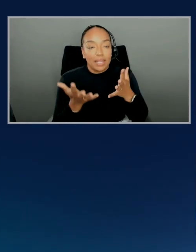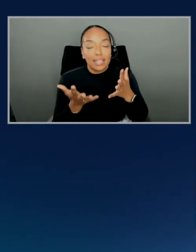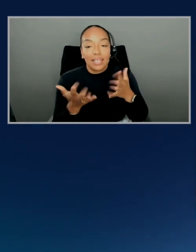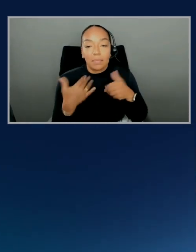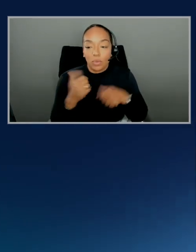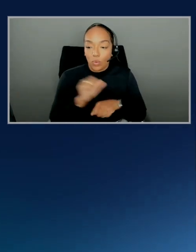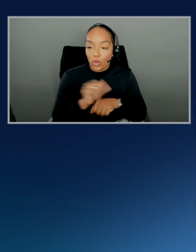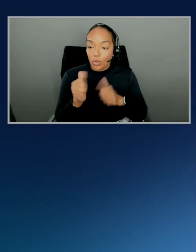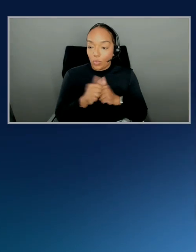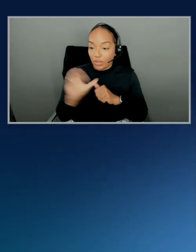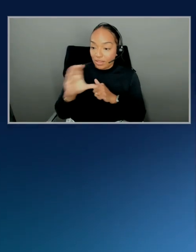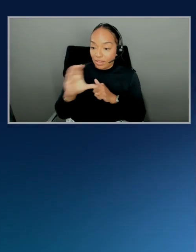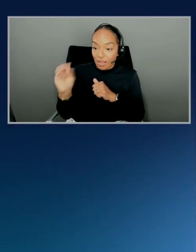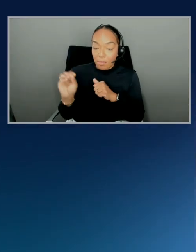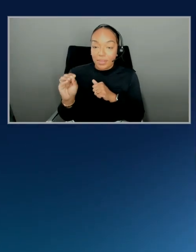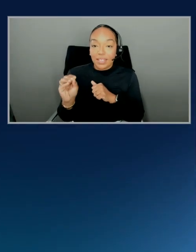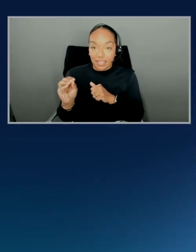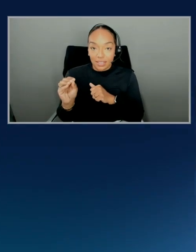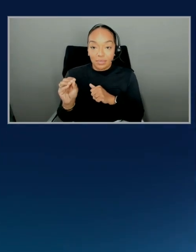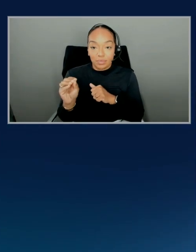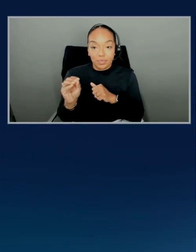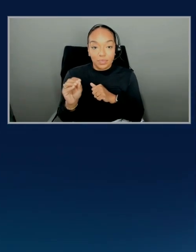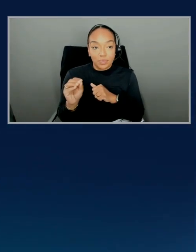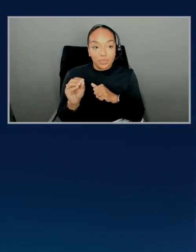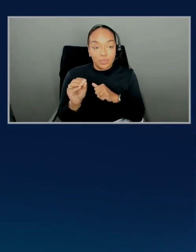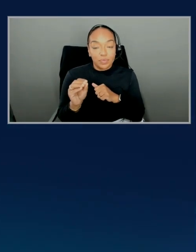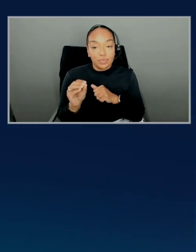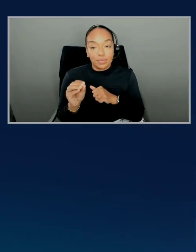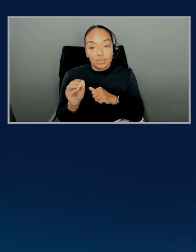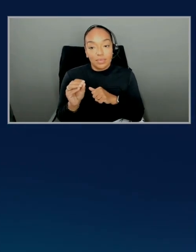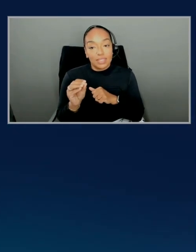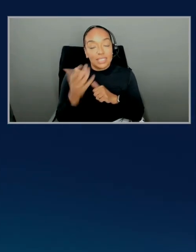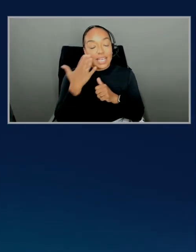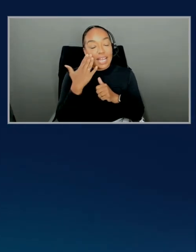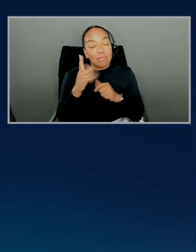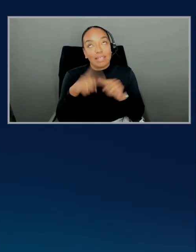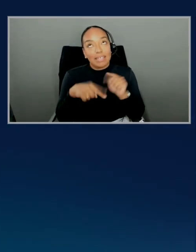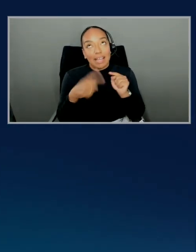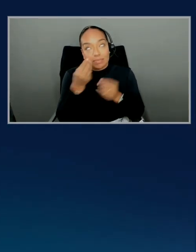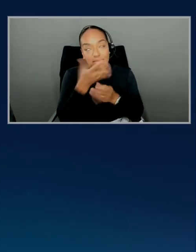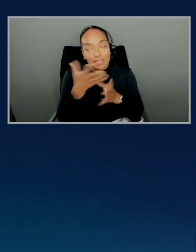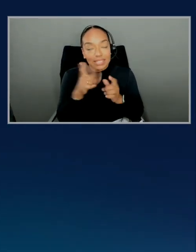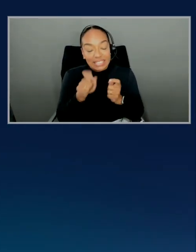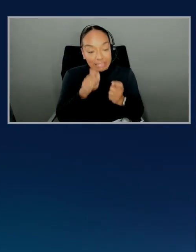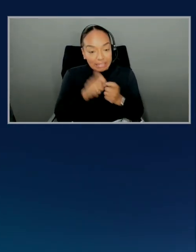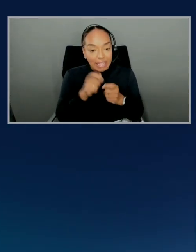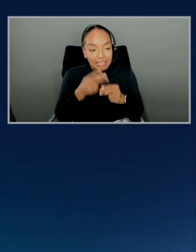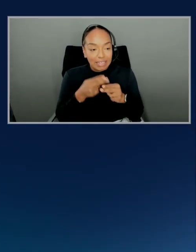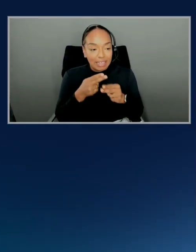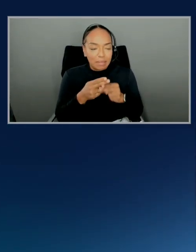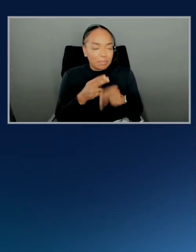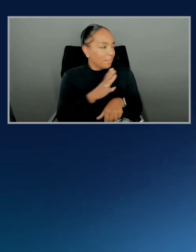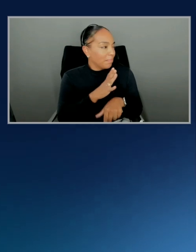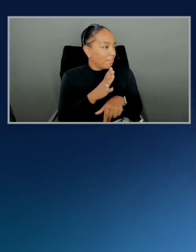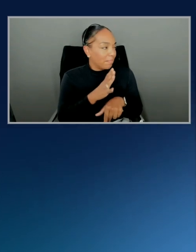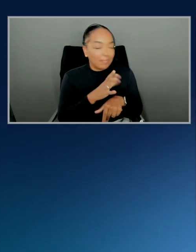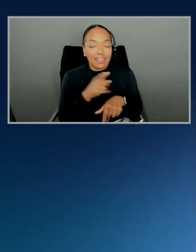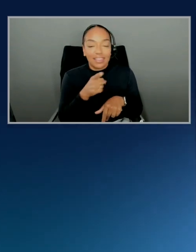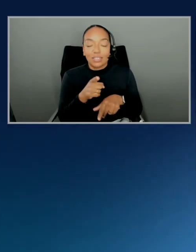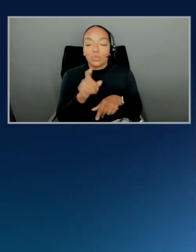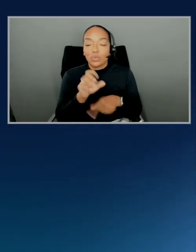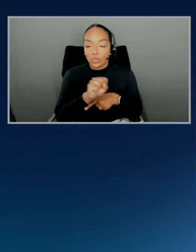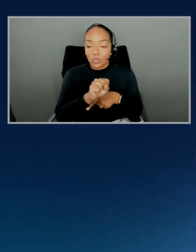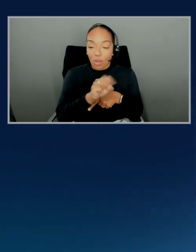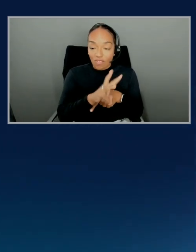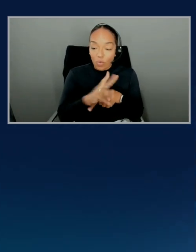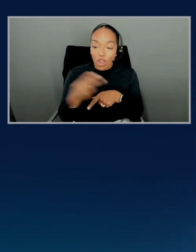a company and can't say the exact name. That's okay. But they do software and hardware